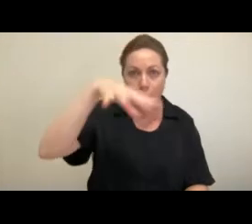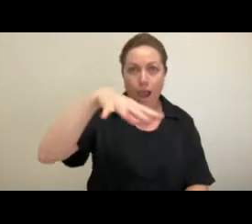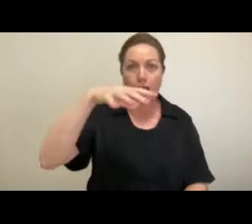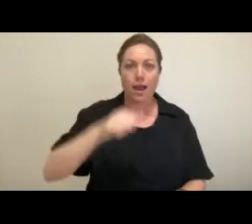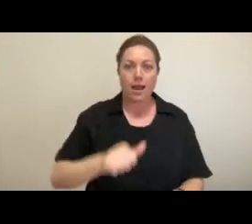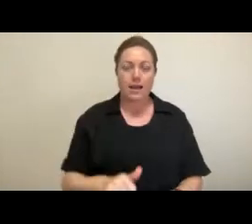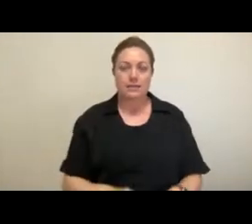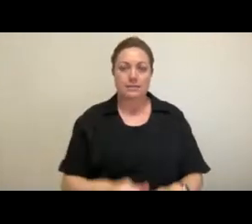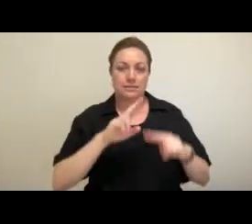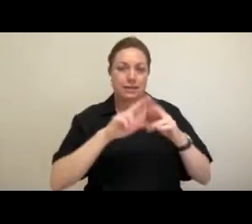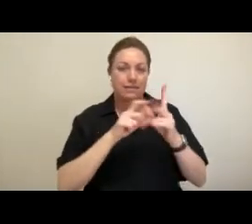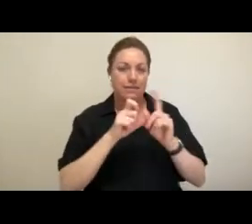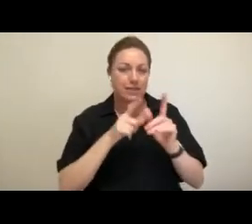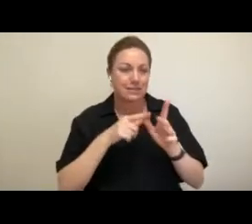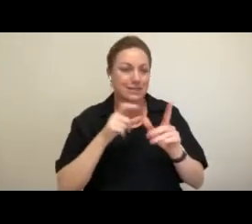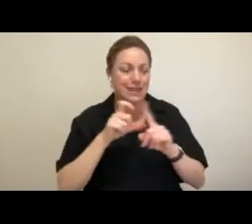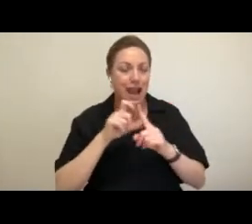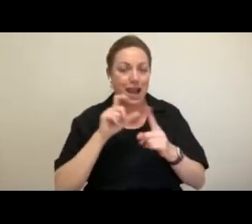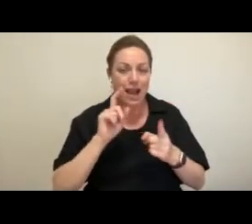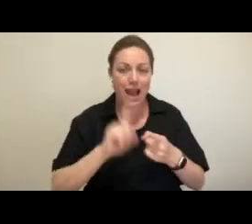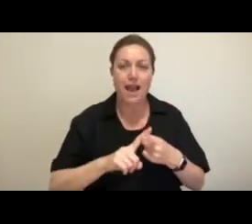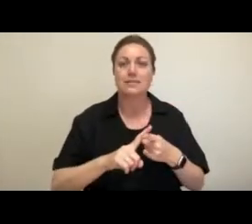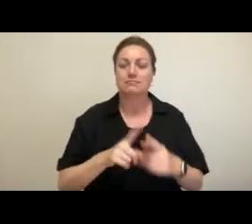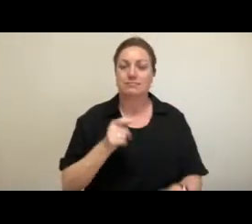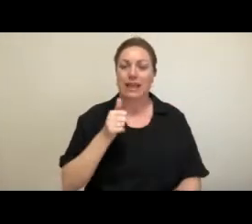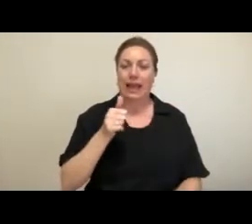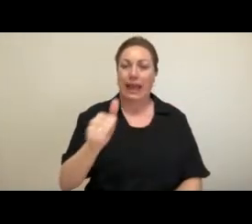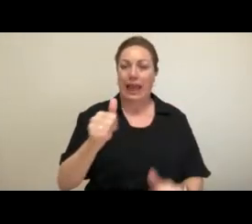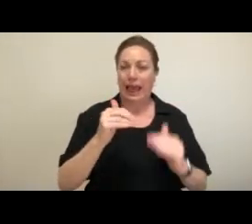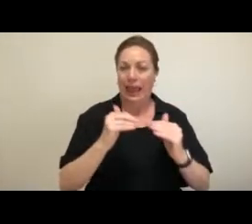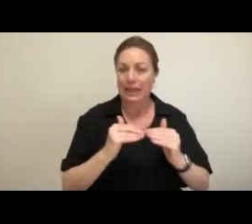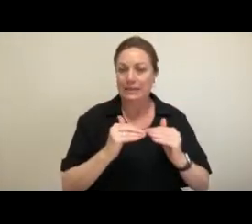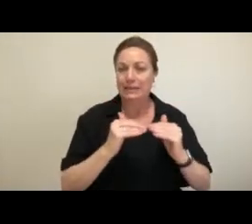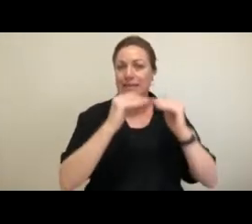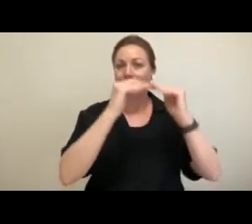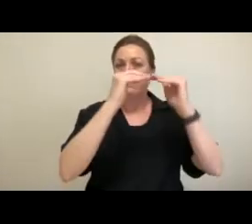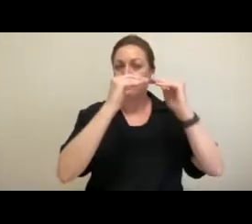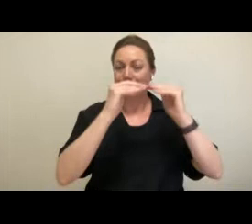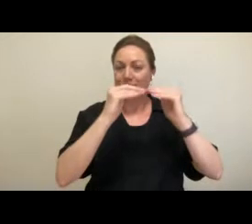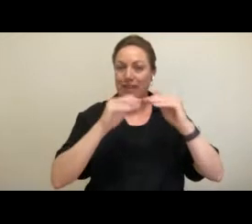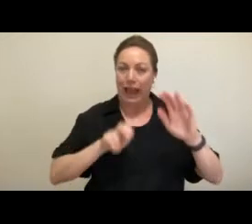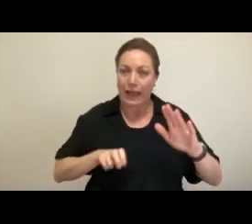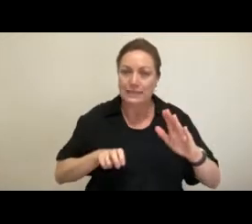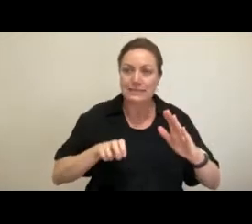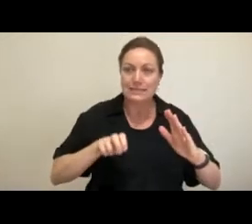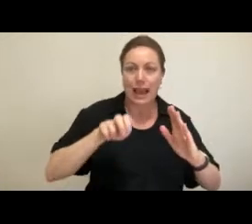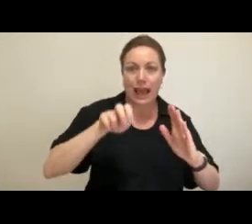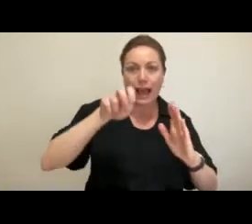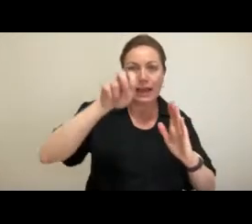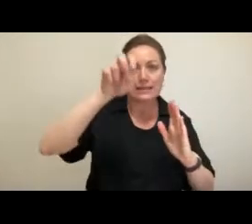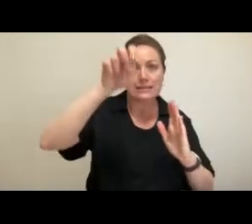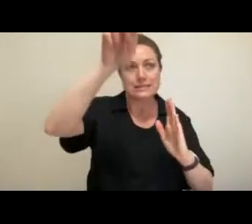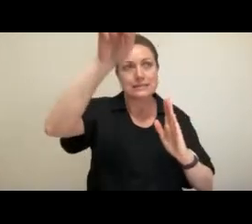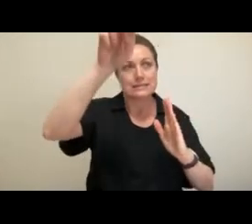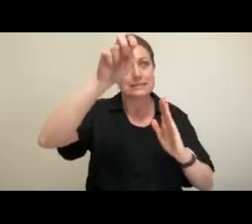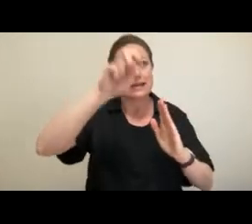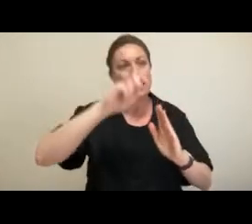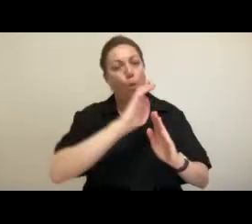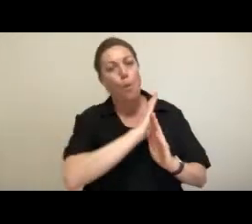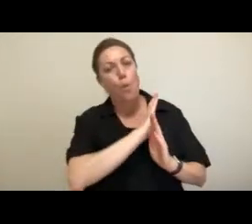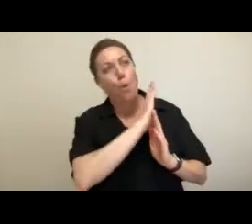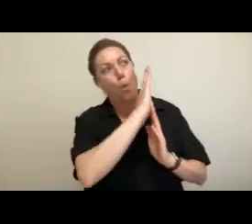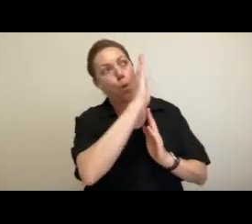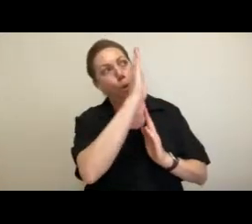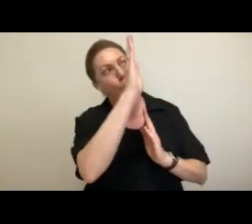and escalators, train-activated platform lighting, glazed tiled walls, playful paving, and in some